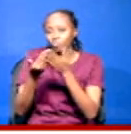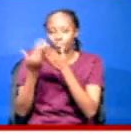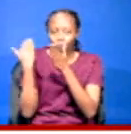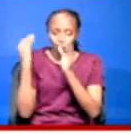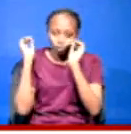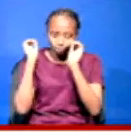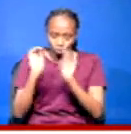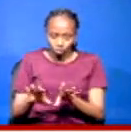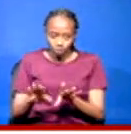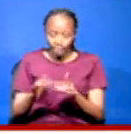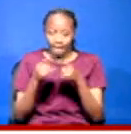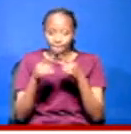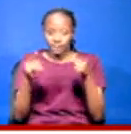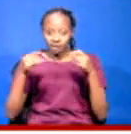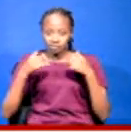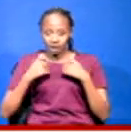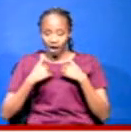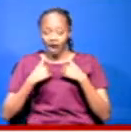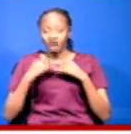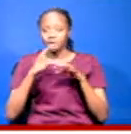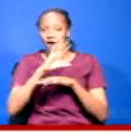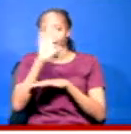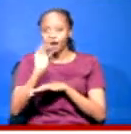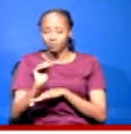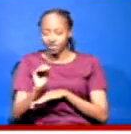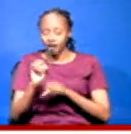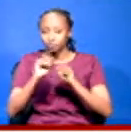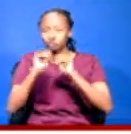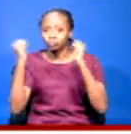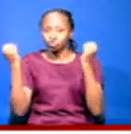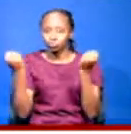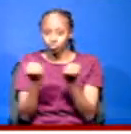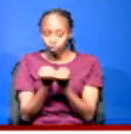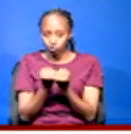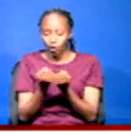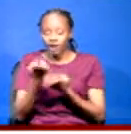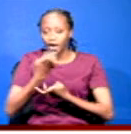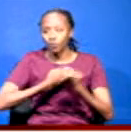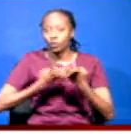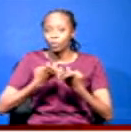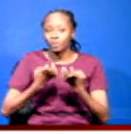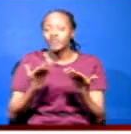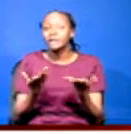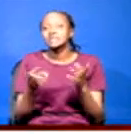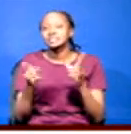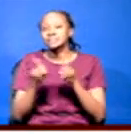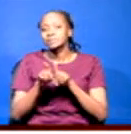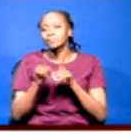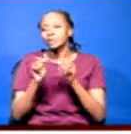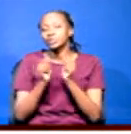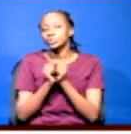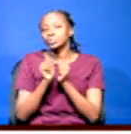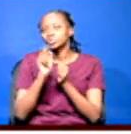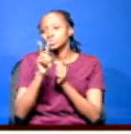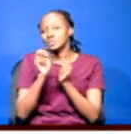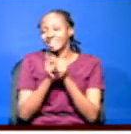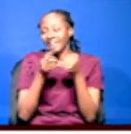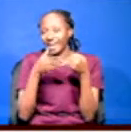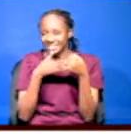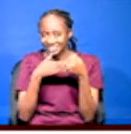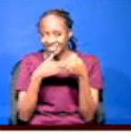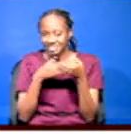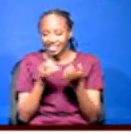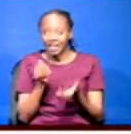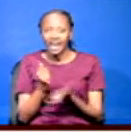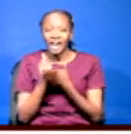I wish to emphasize that Africa's social economic success post-COVID-19 must be anchored on the recovery